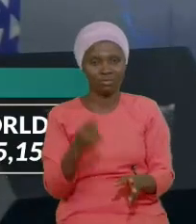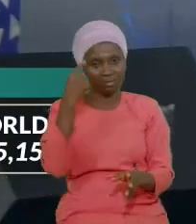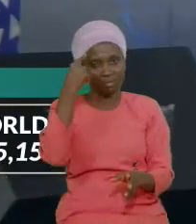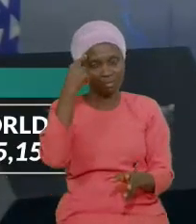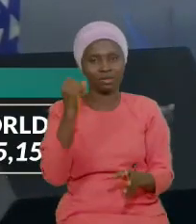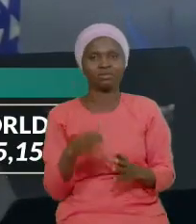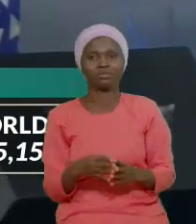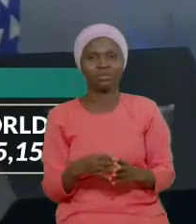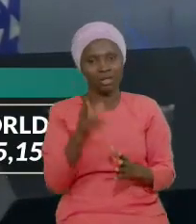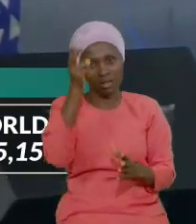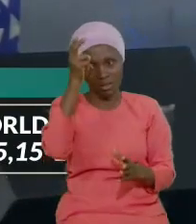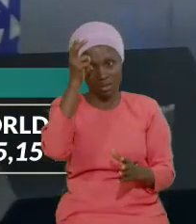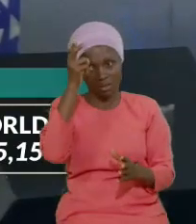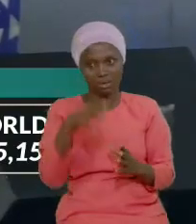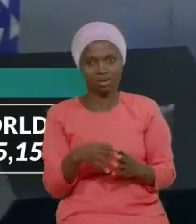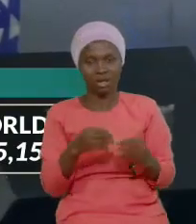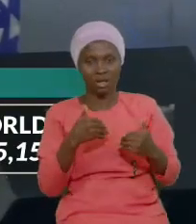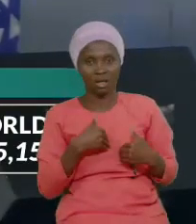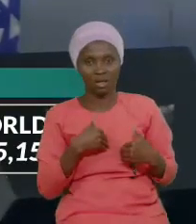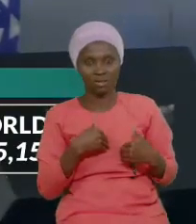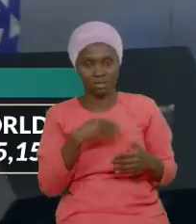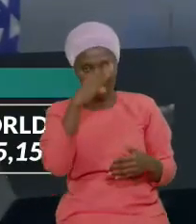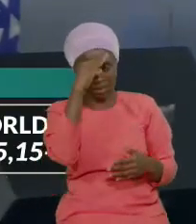Satan, the devil, has his own mind.